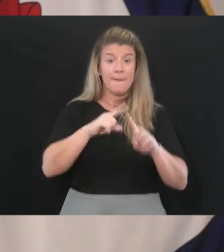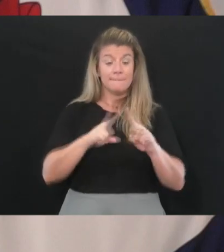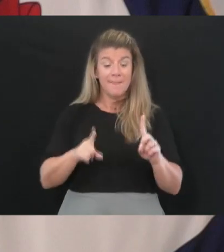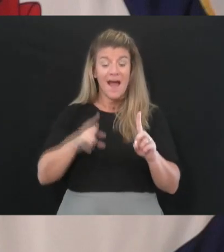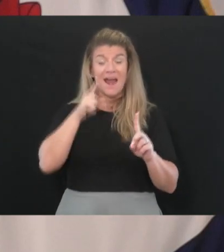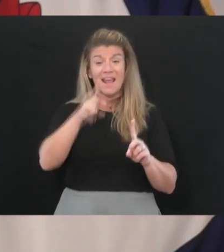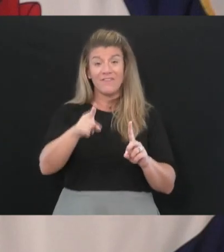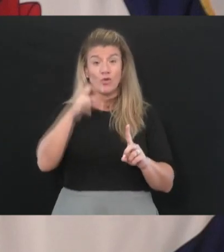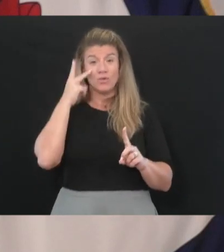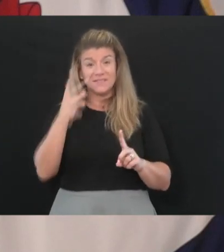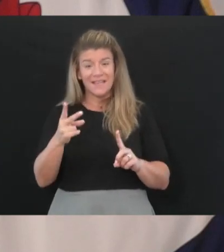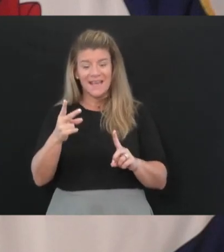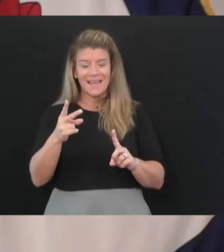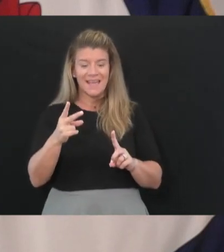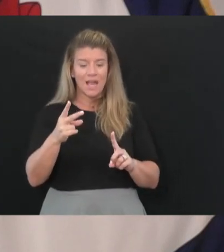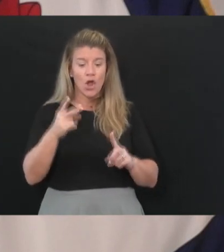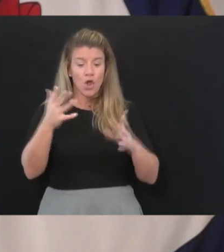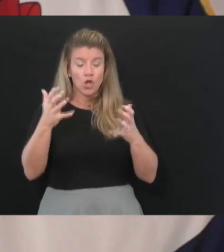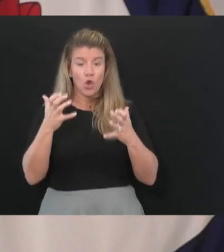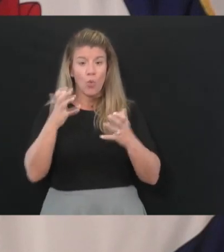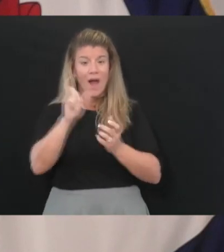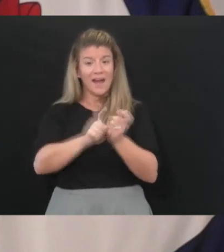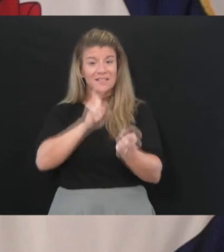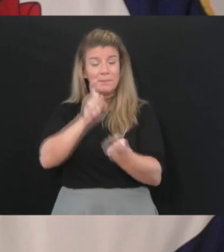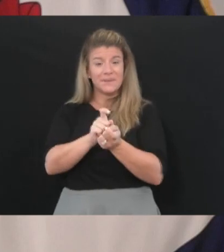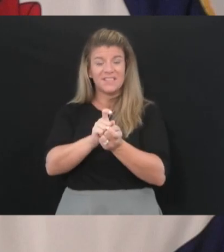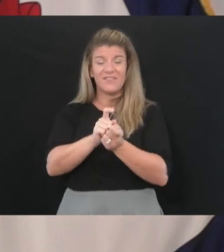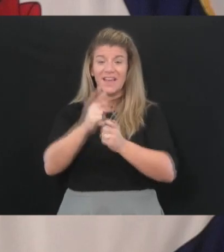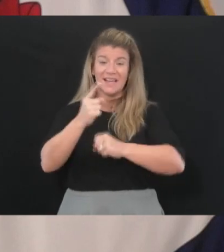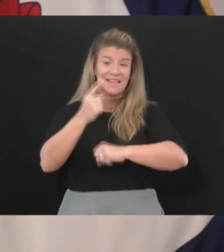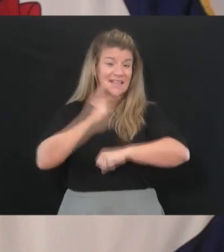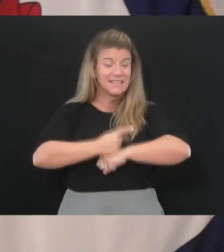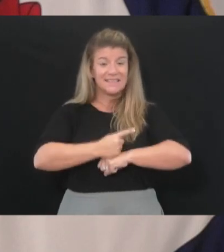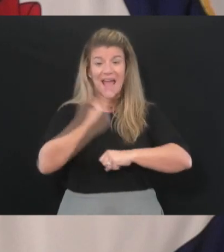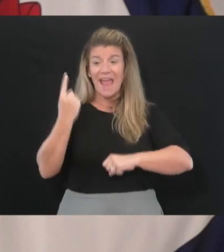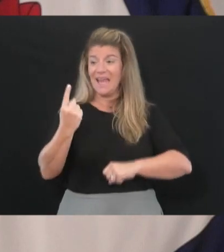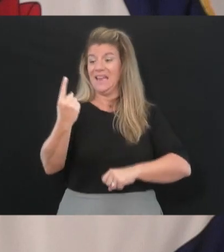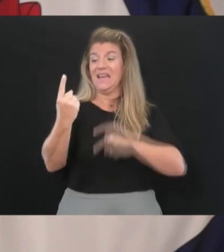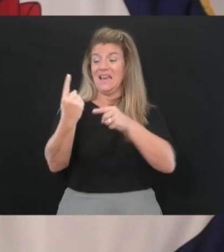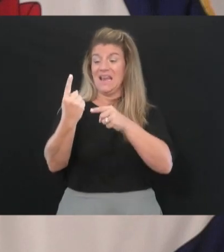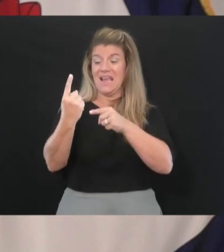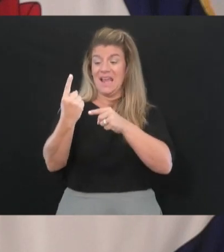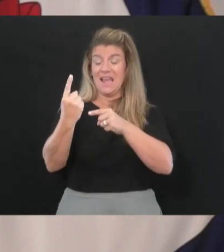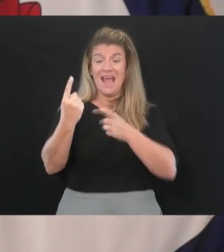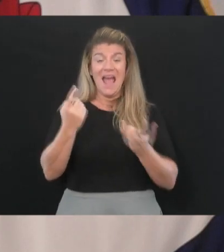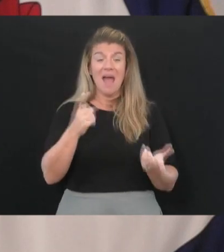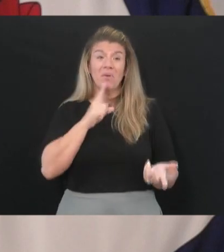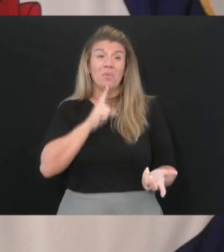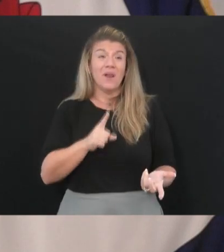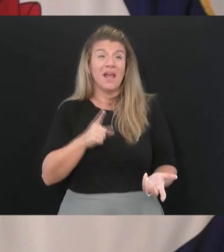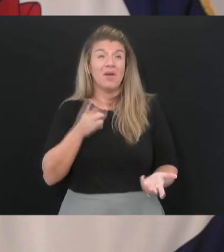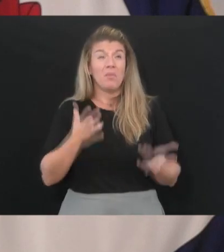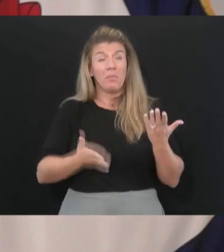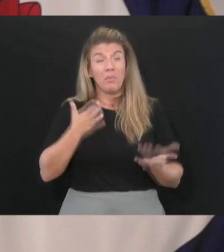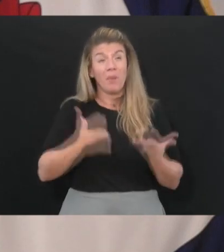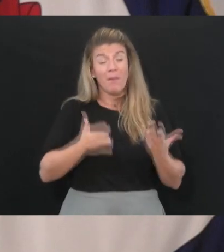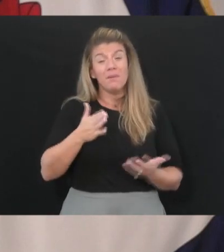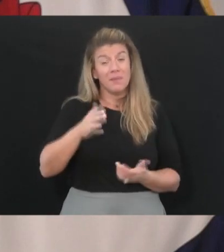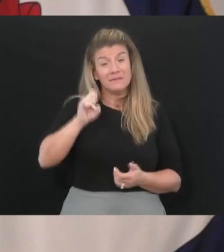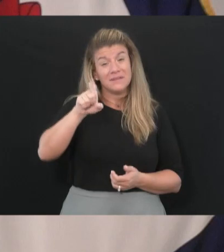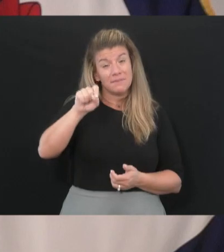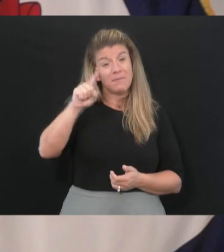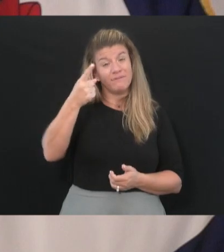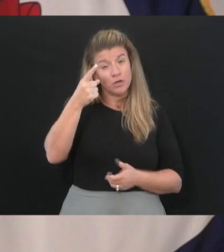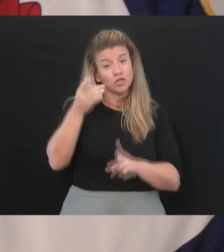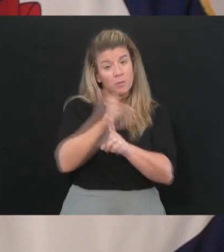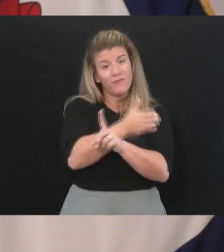dead date, I think, Kenny, you know, really and truly, it's got to be September the 1st or before,